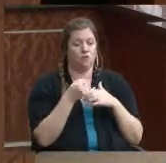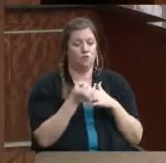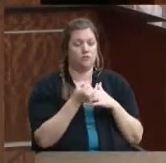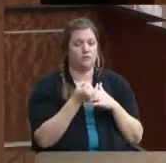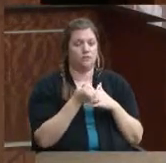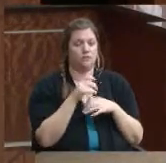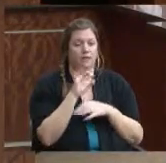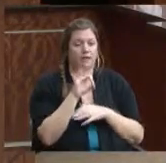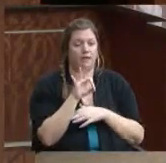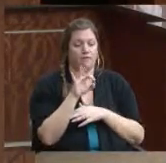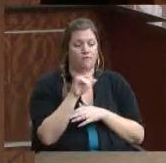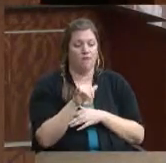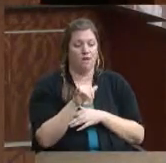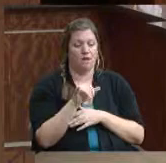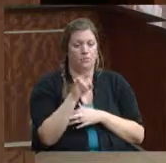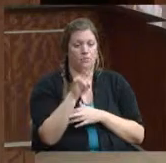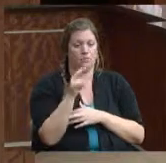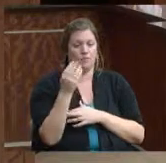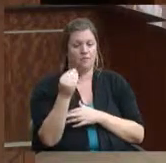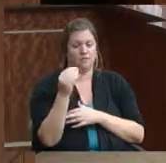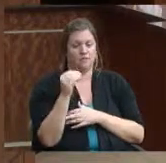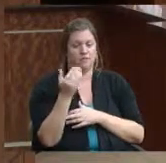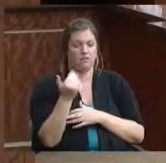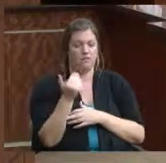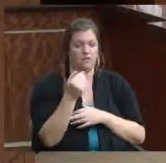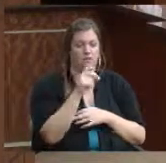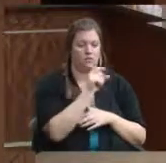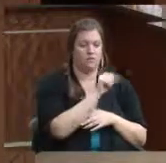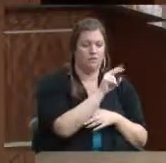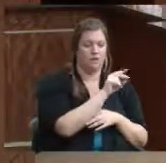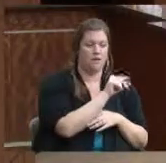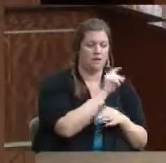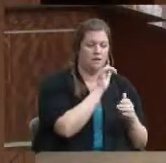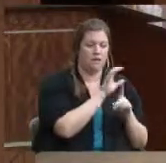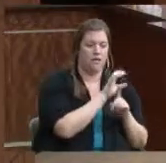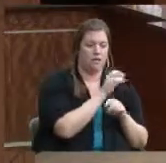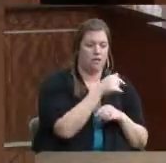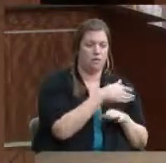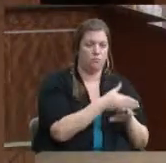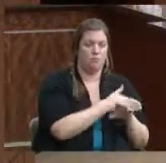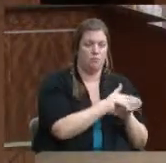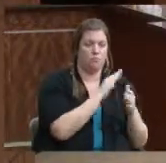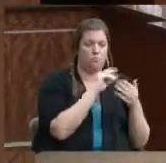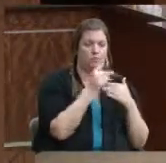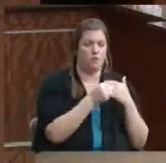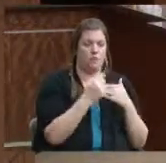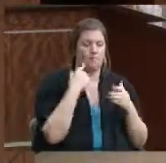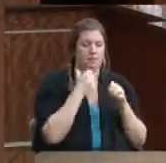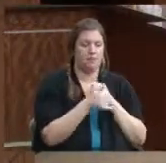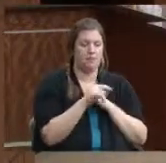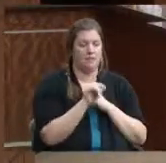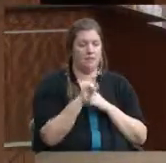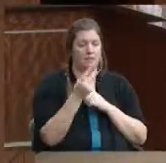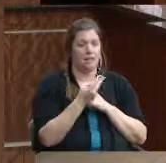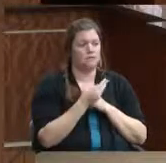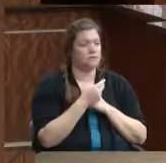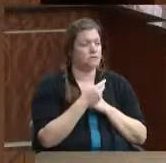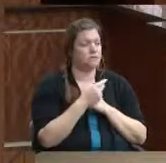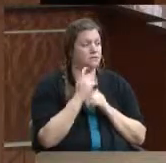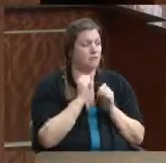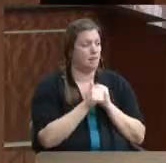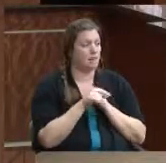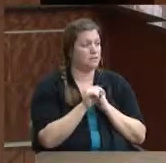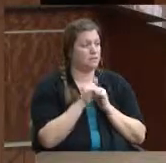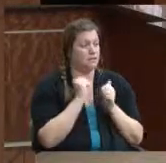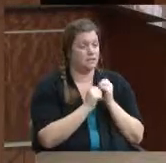FY 2015, FY 2020 Capital Improvement Program. Second. I have a motion and a second.